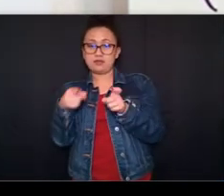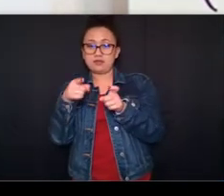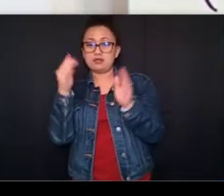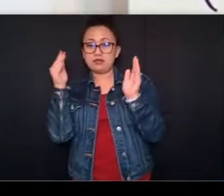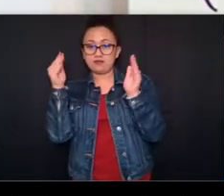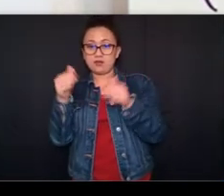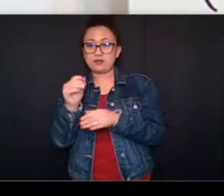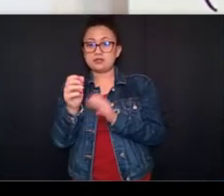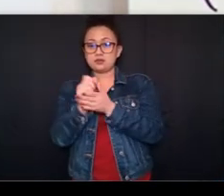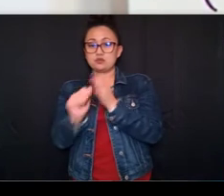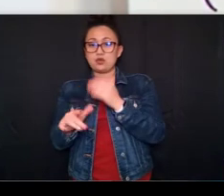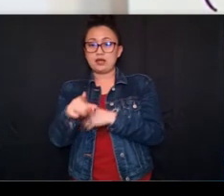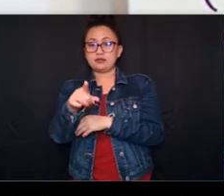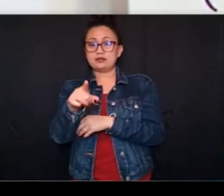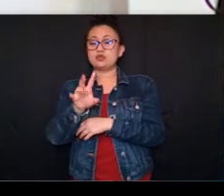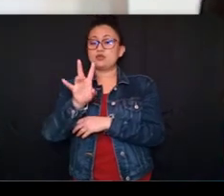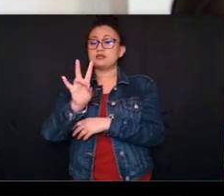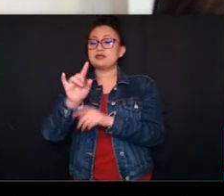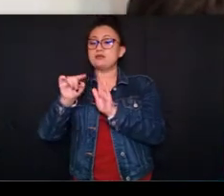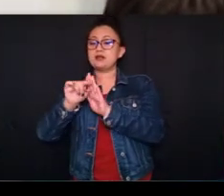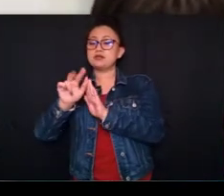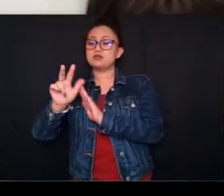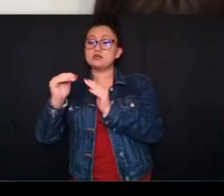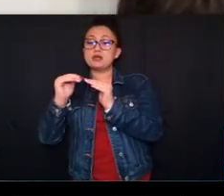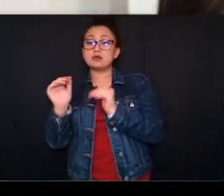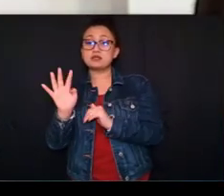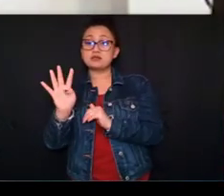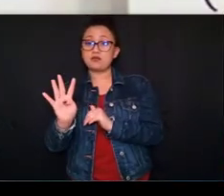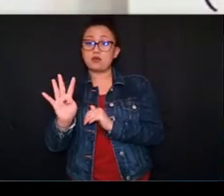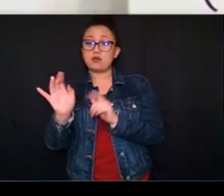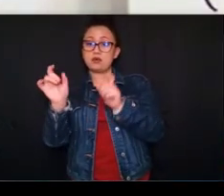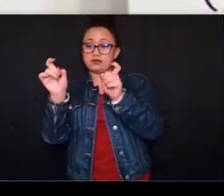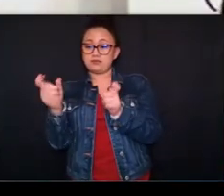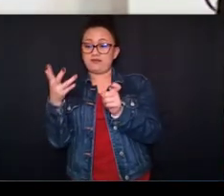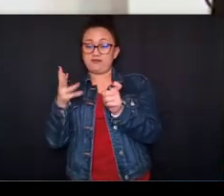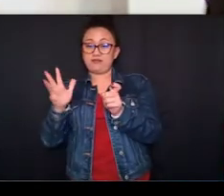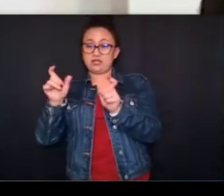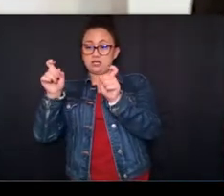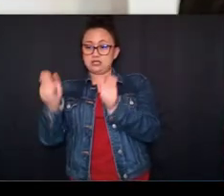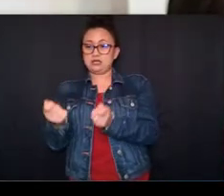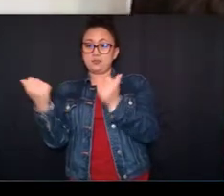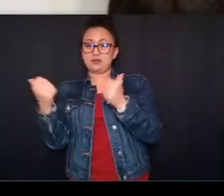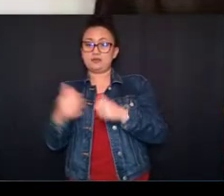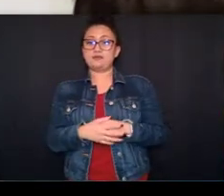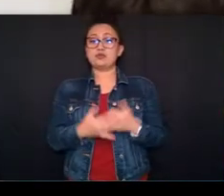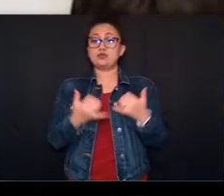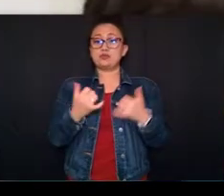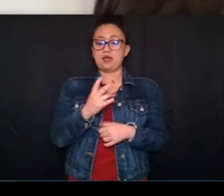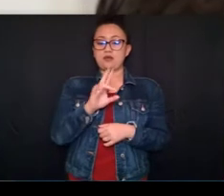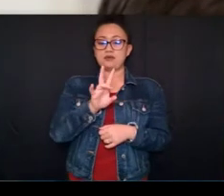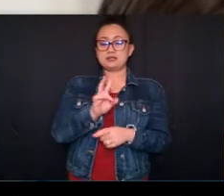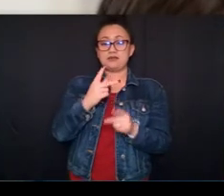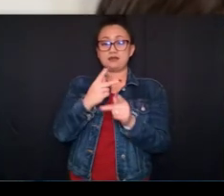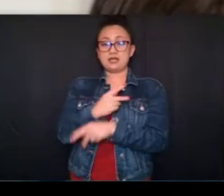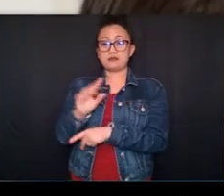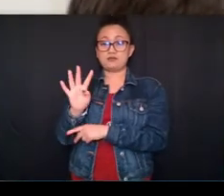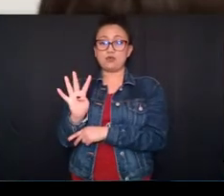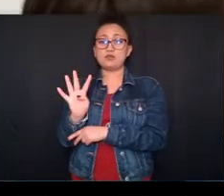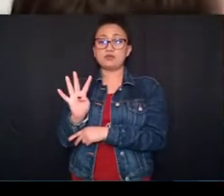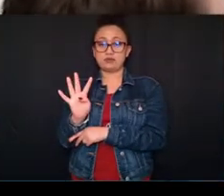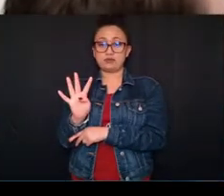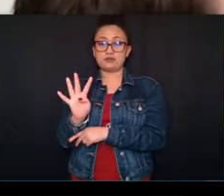4. We can drop the parentheses now because we've tackled what's inside of there. The times 7 remains because we haven't done that yet. And